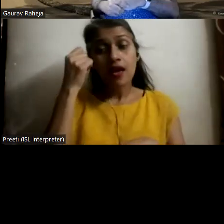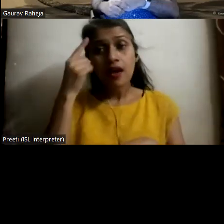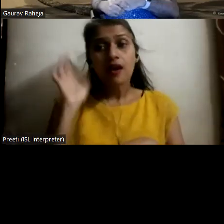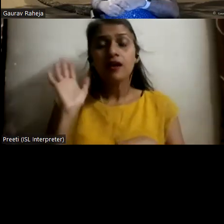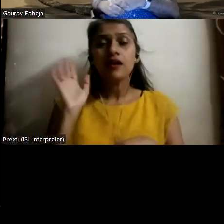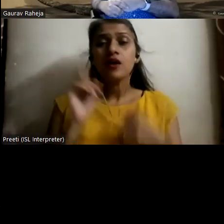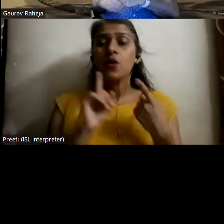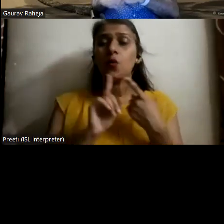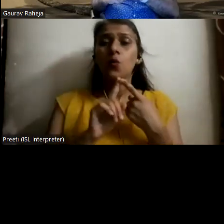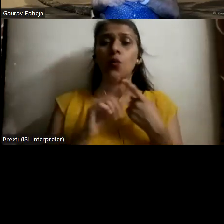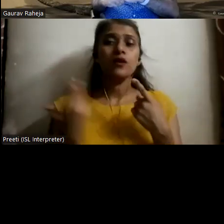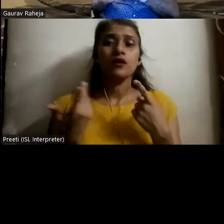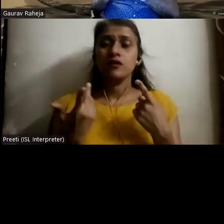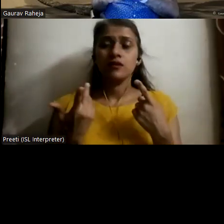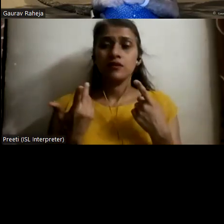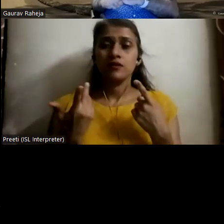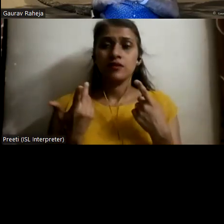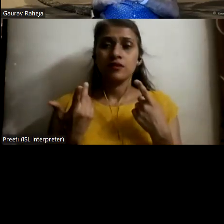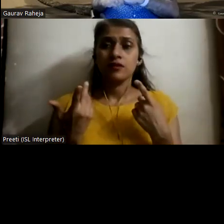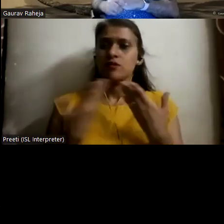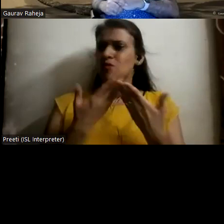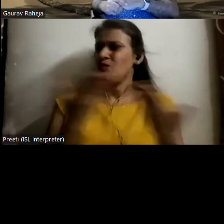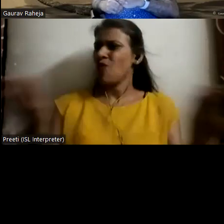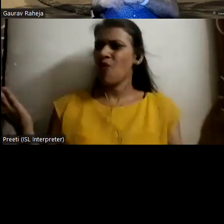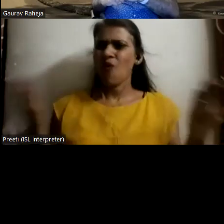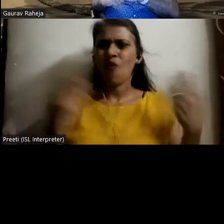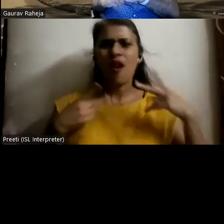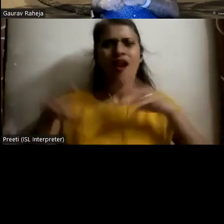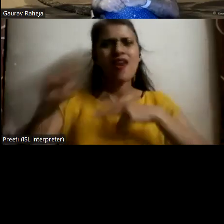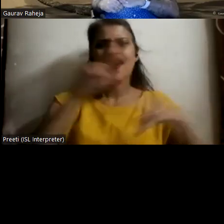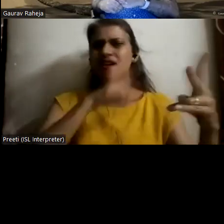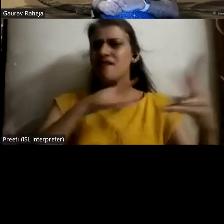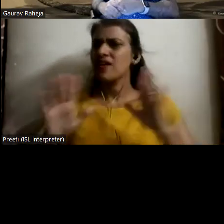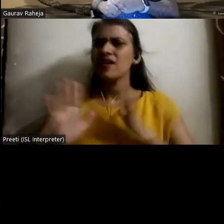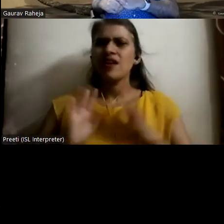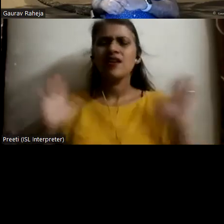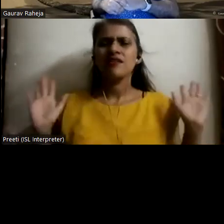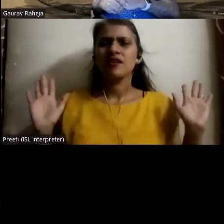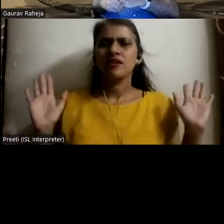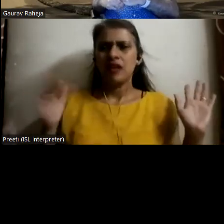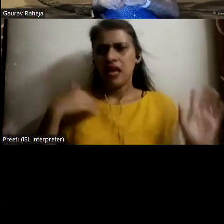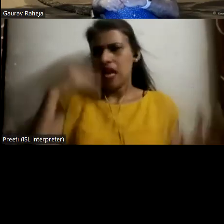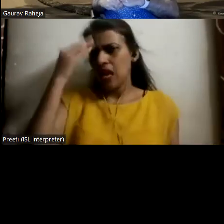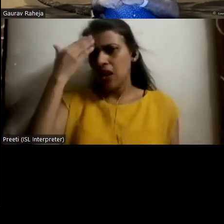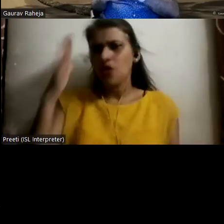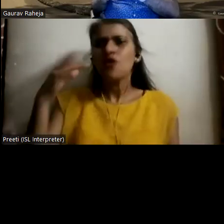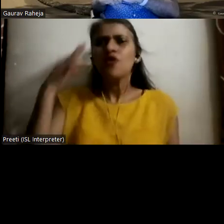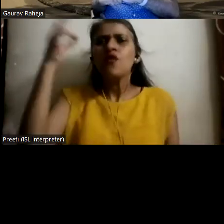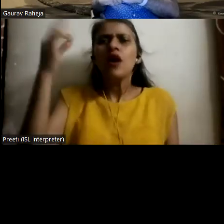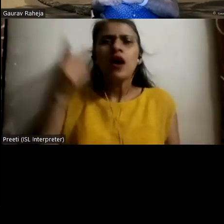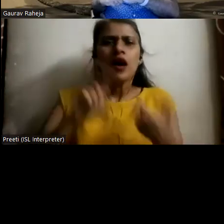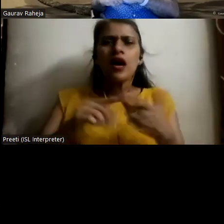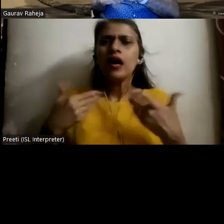thing. We are all diverse human beings. We do not know what is going to happen in the next